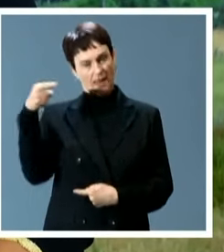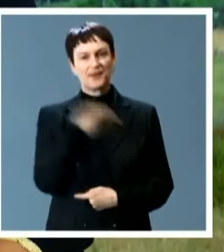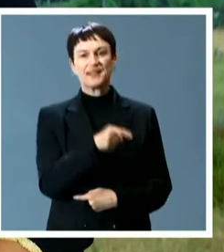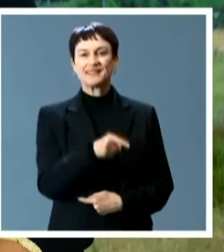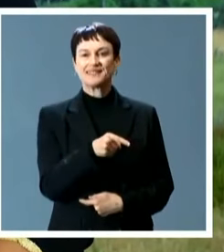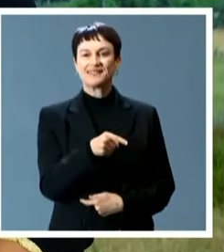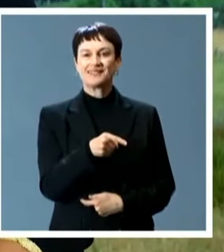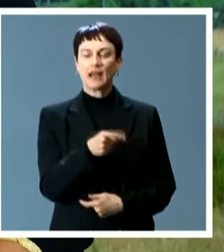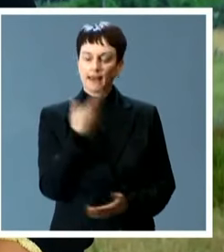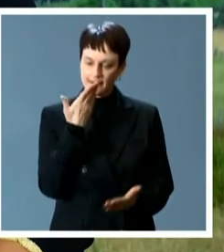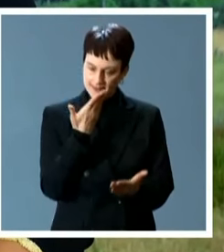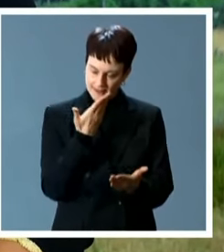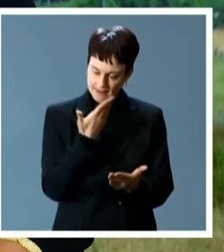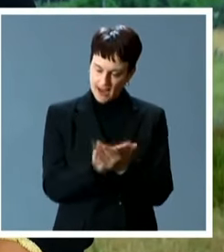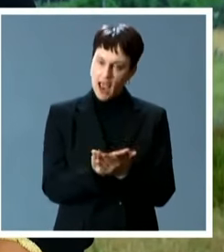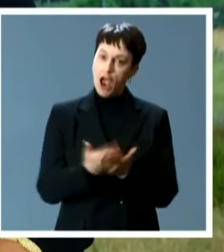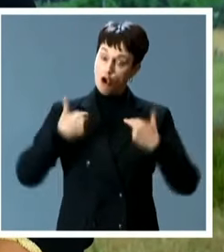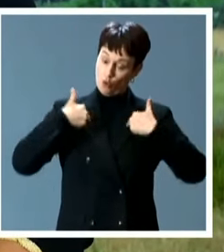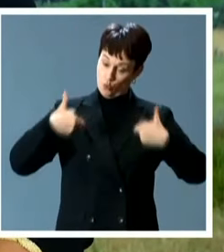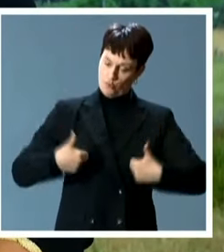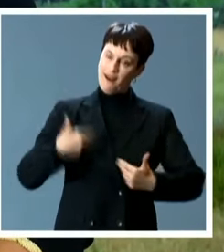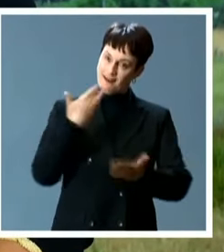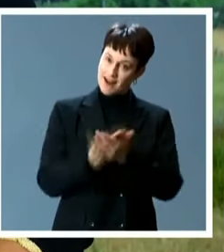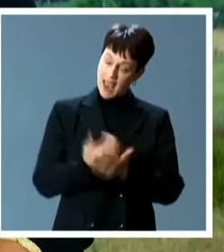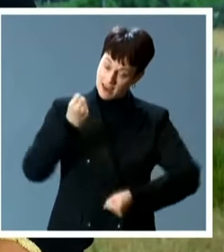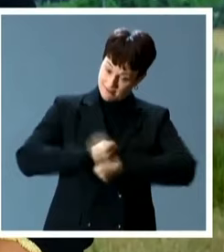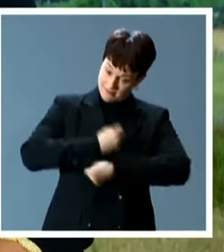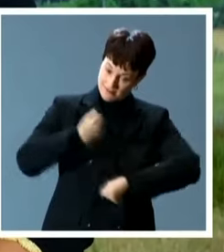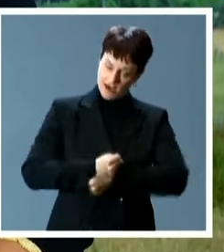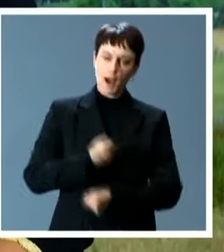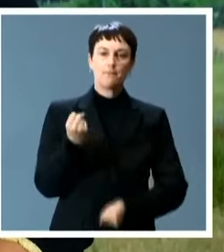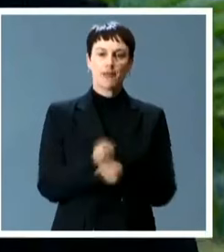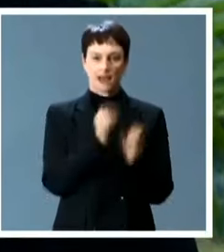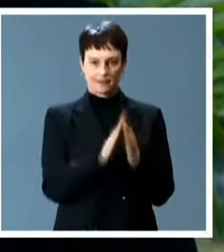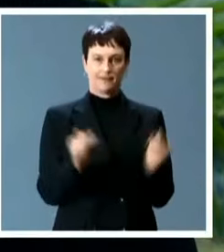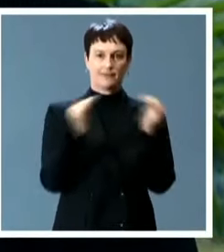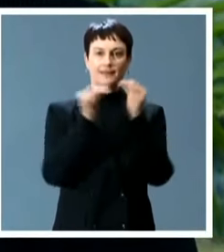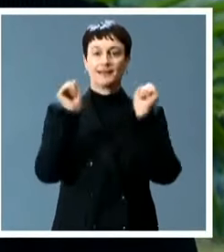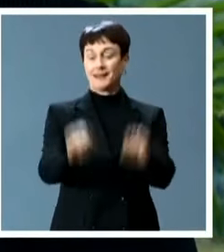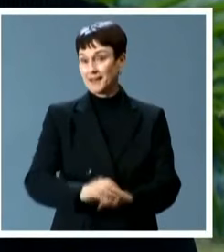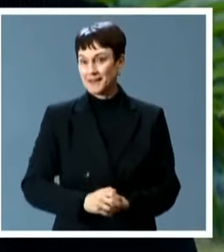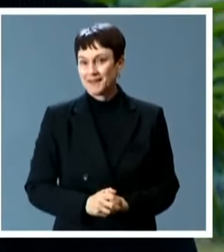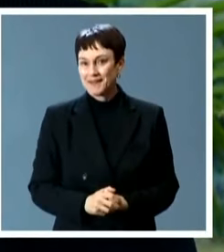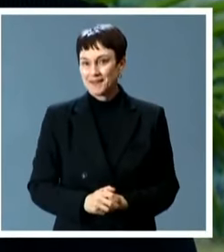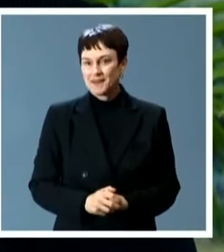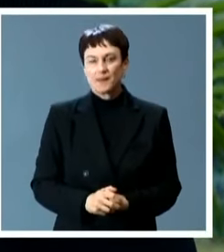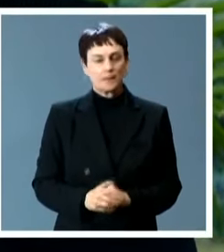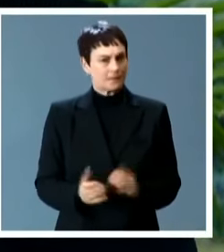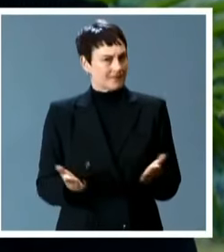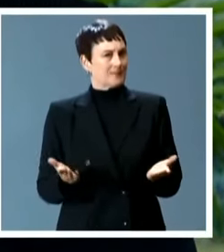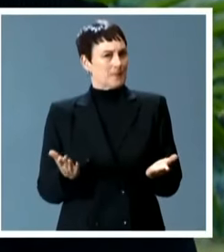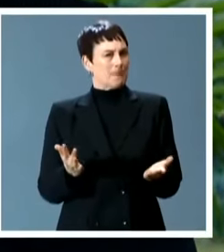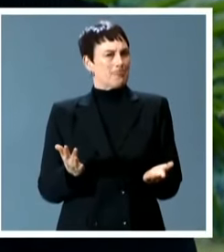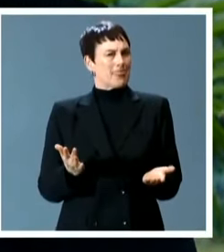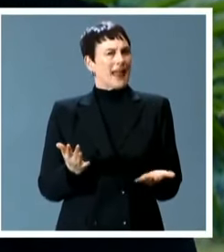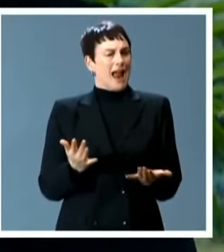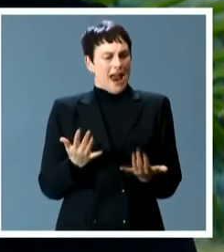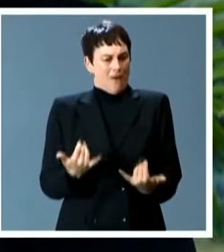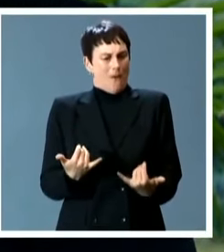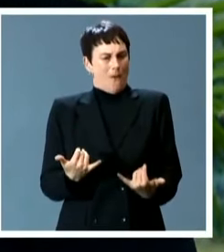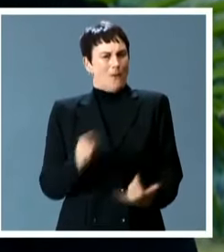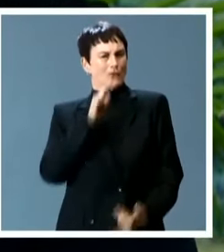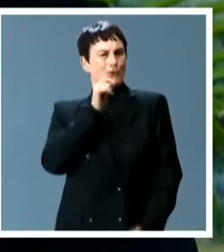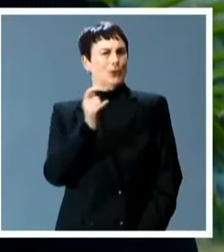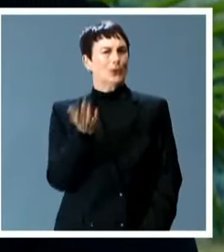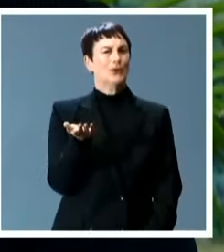eradicated by the actions of human beings, unquote. His words ring true now more than